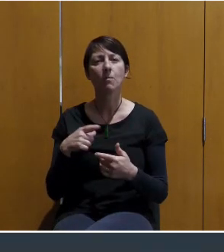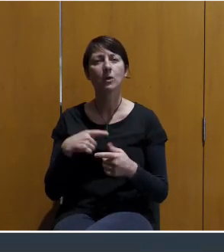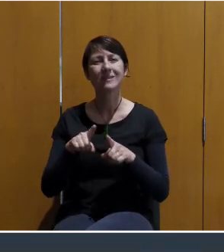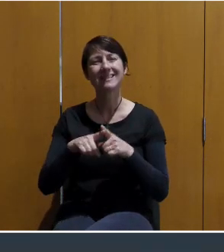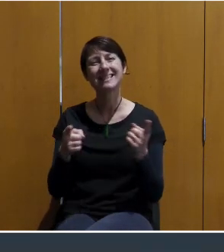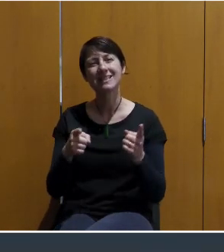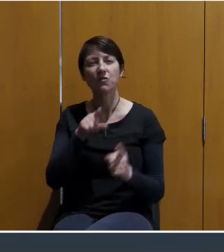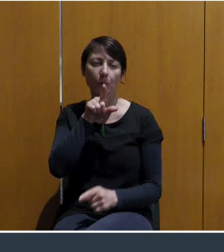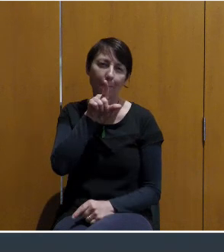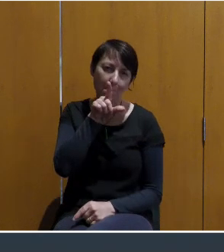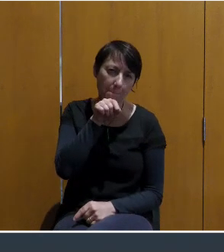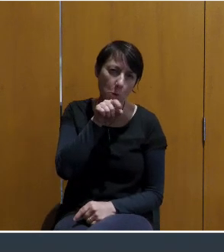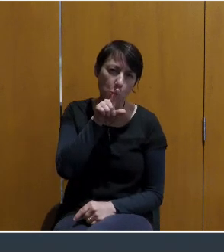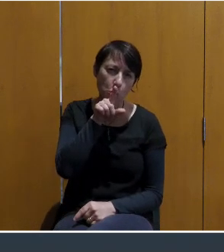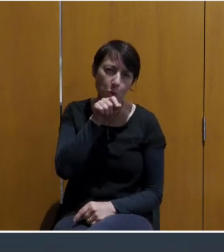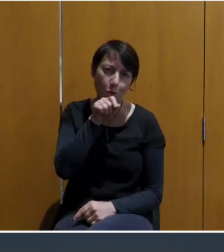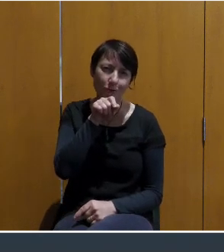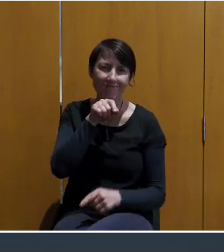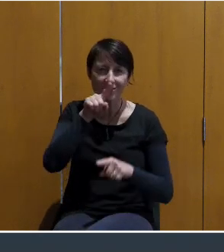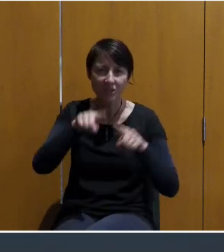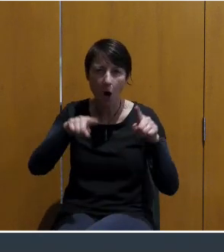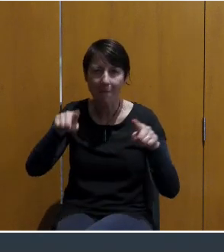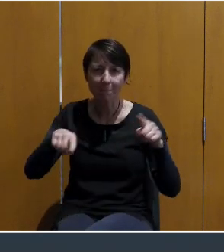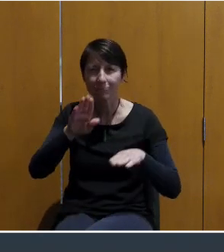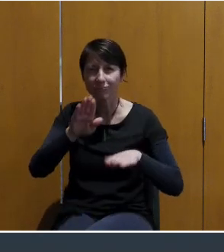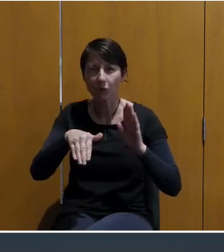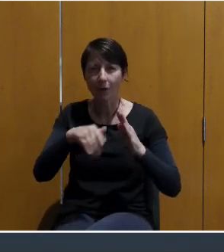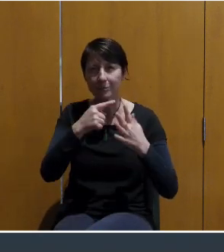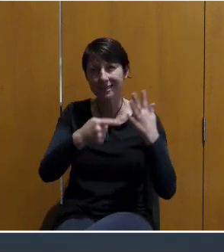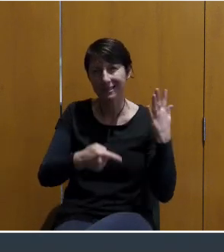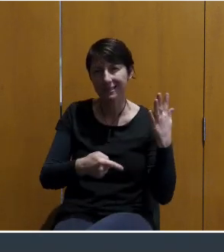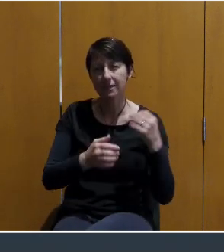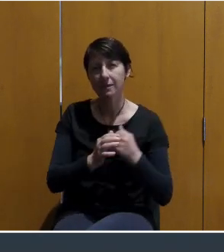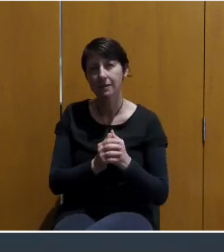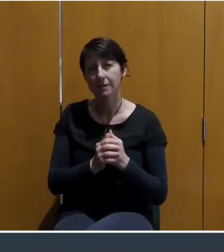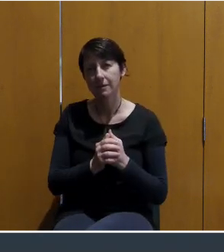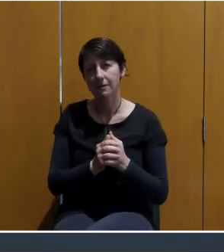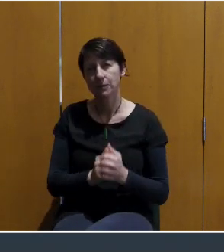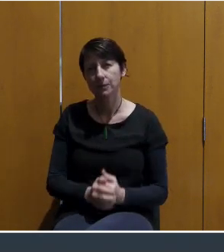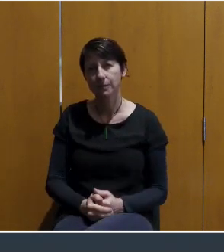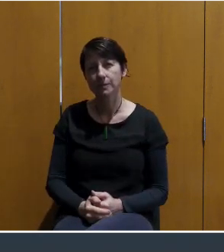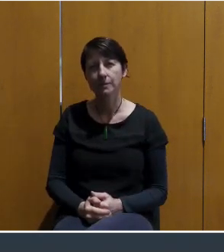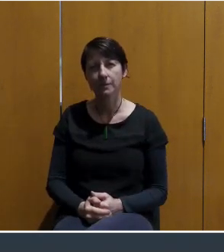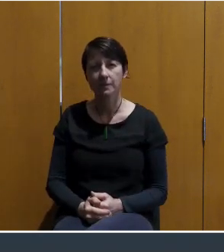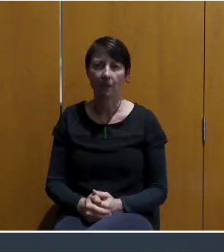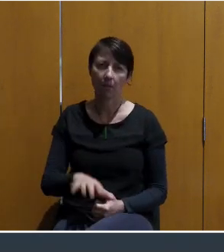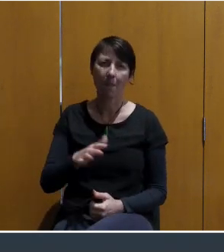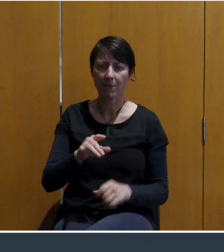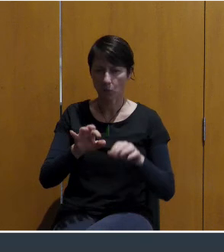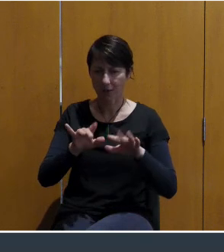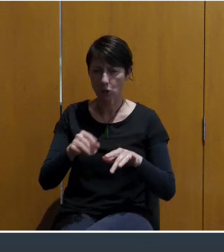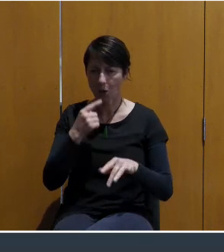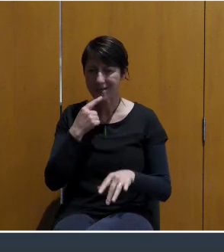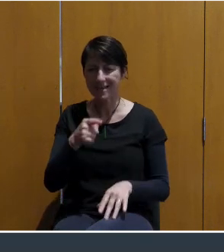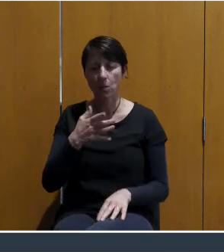put protect birds. You know, a few of the changes that we have proposed is to protect endangered